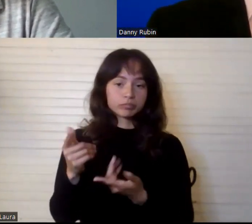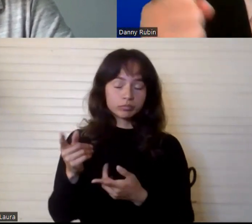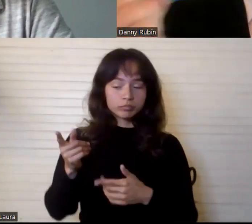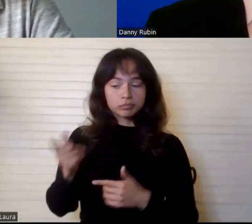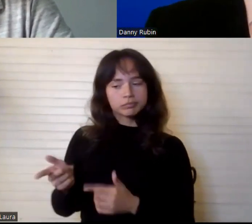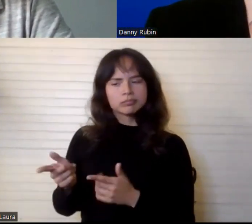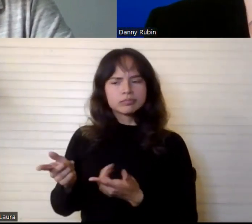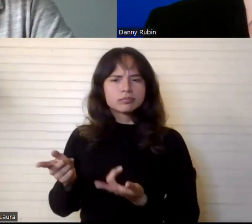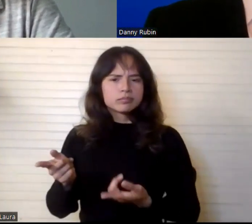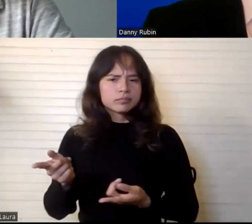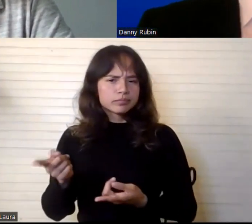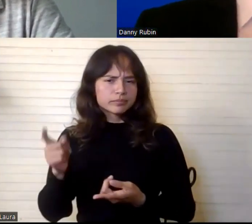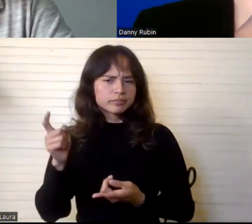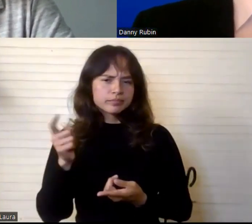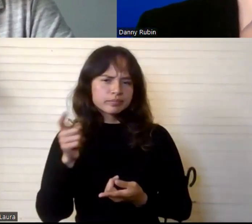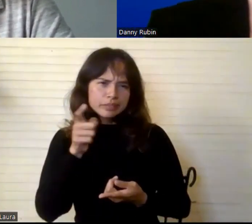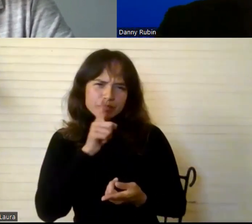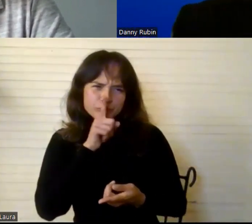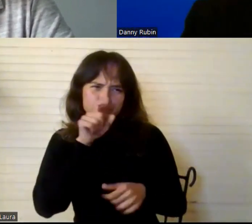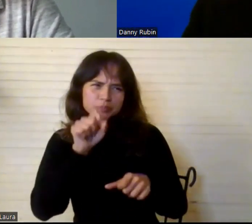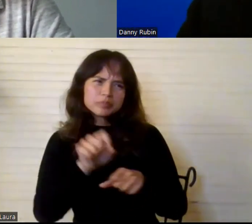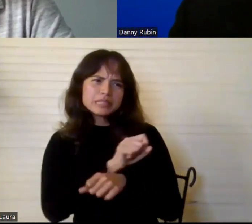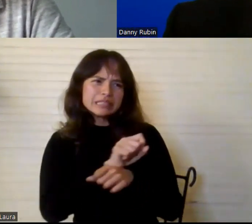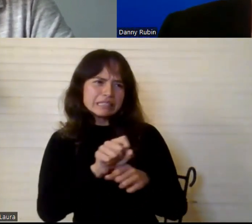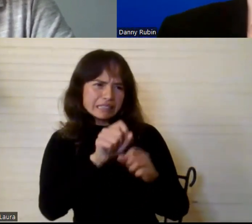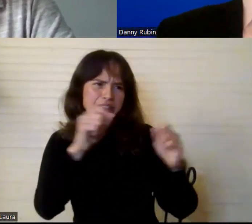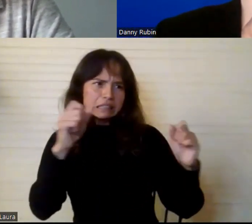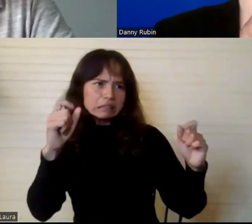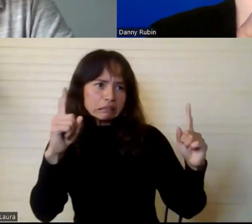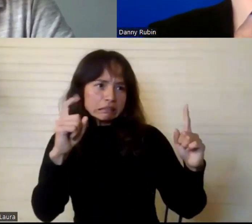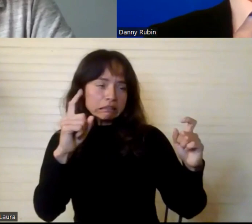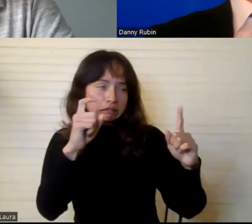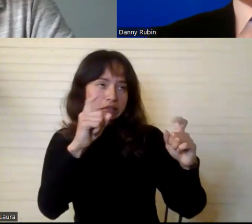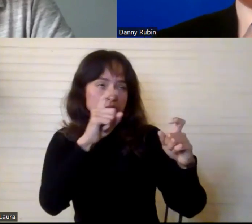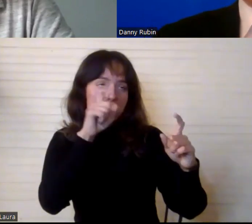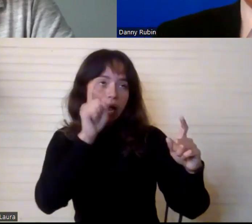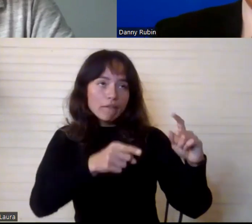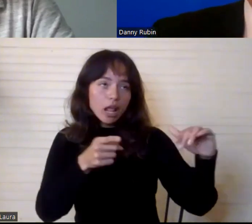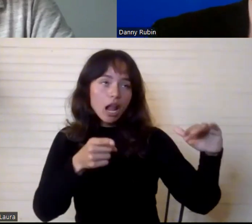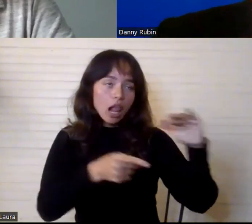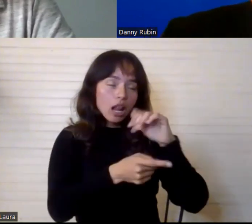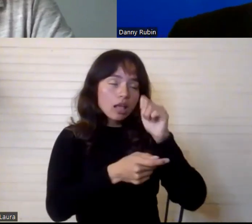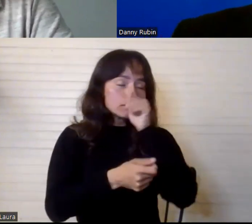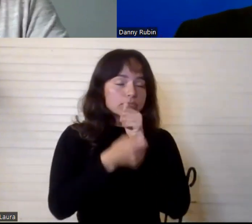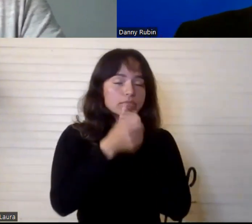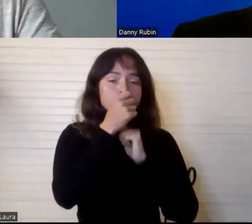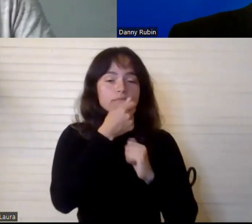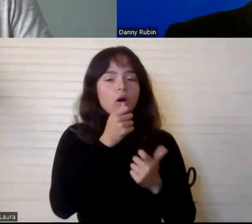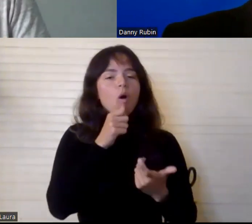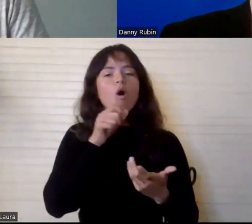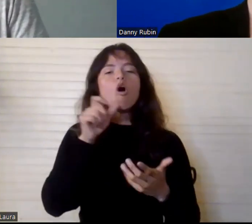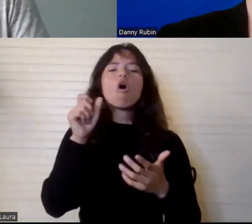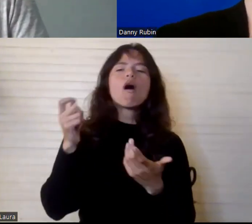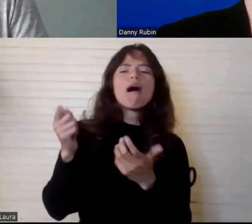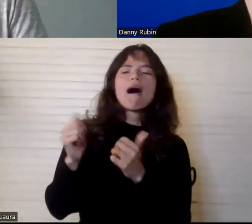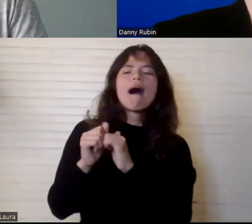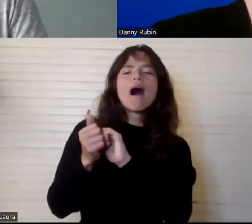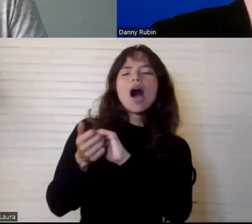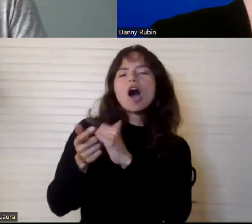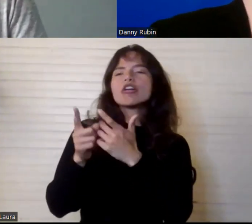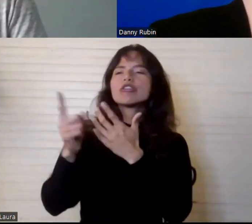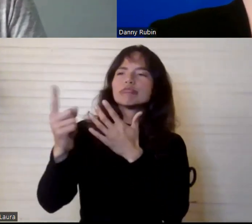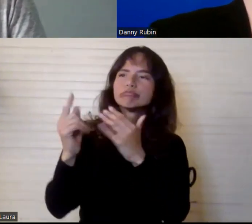in today and start teaching themselves some things? How can they They get can, started? yeah, I mean, web development is a field